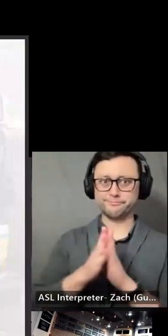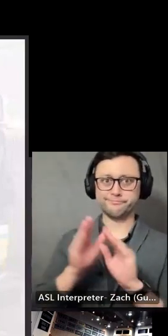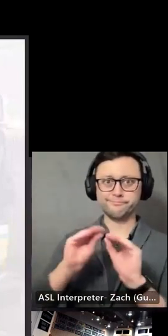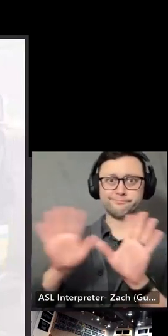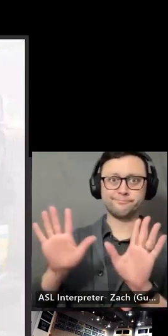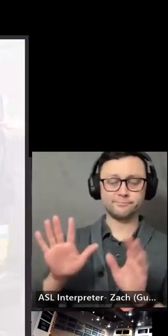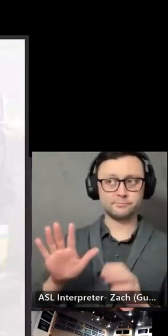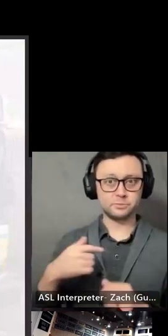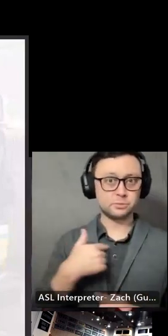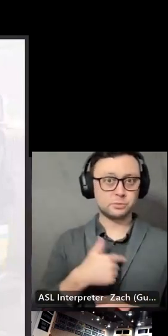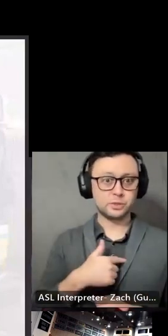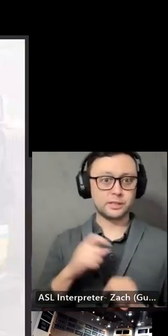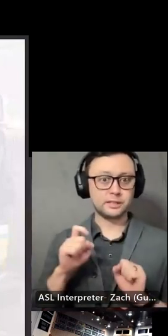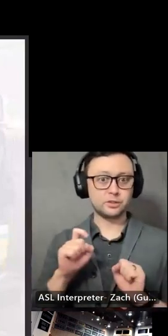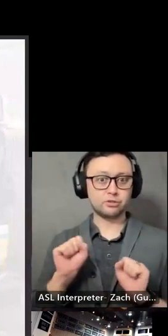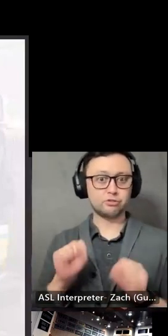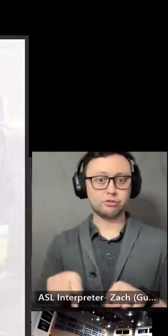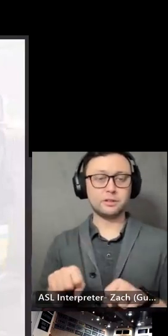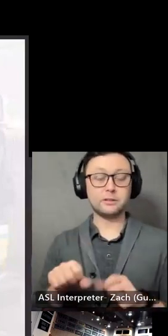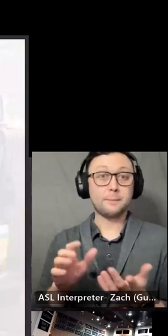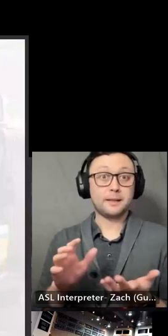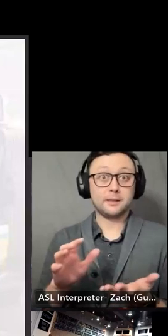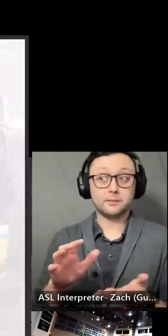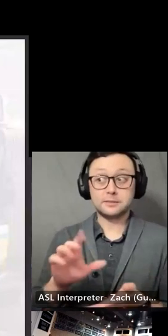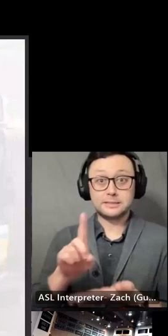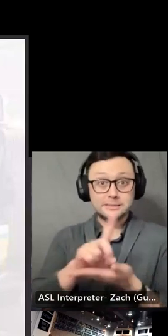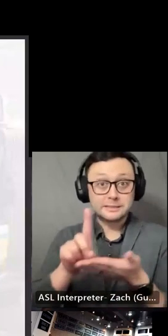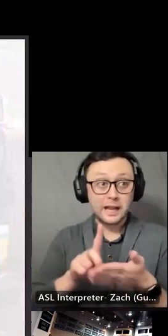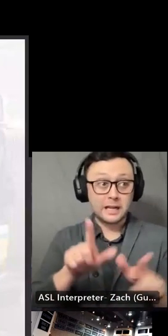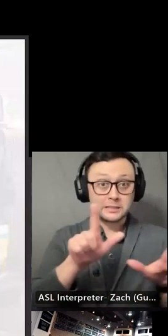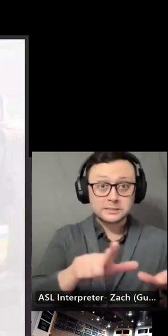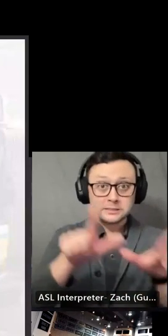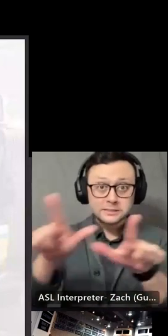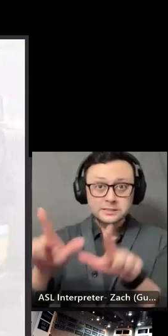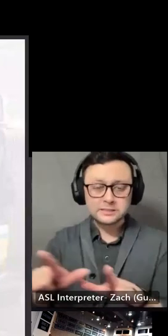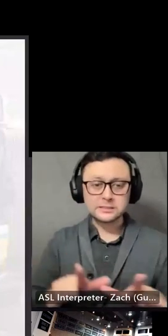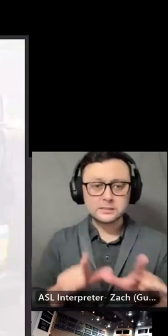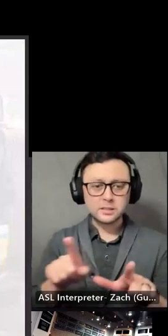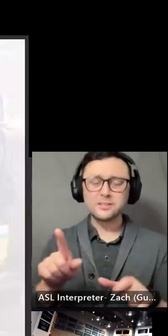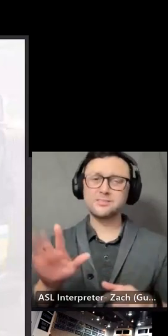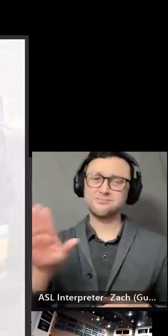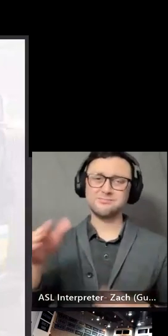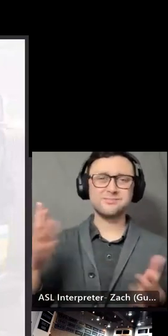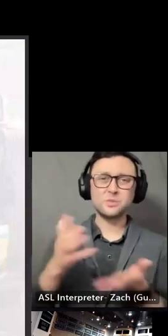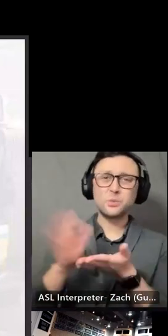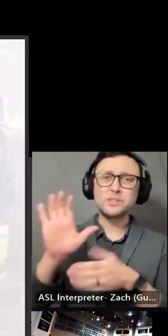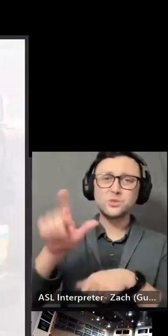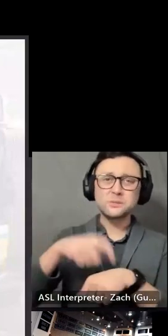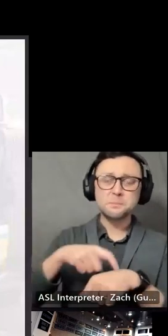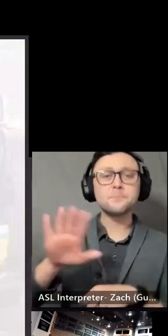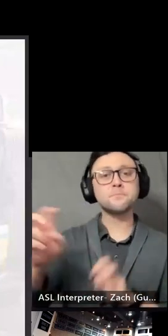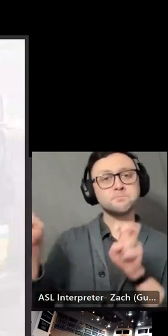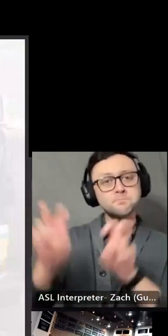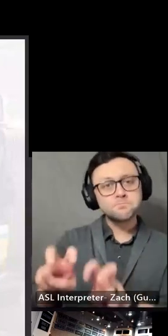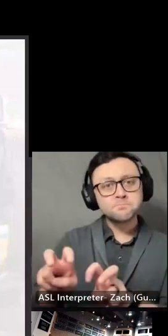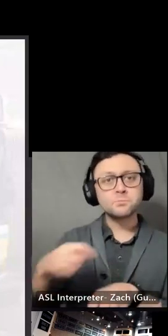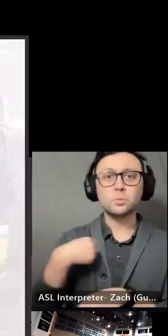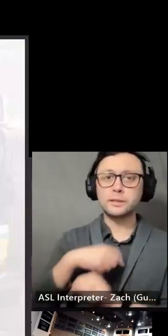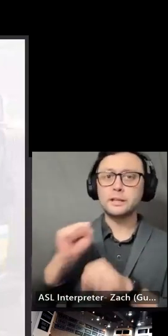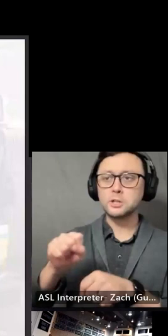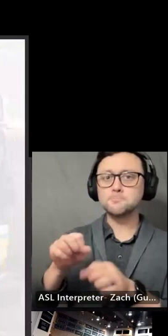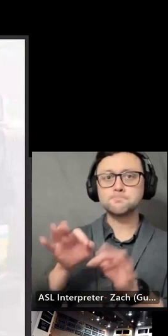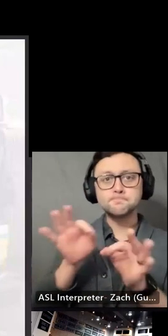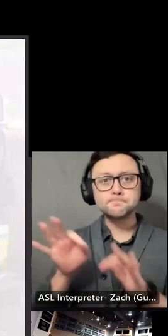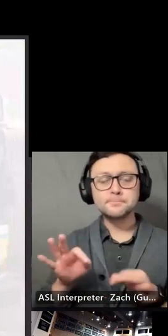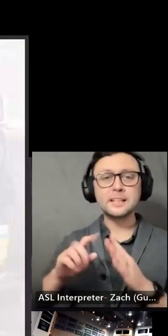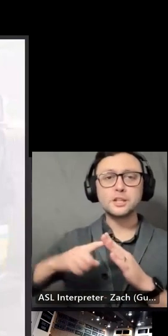both sort of, and showing us finished design sketches, that's not where you had to do. Don't waste your time. Sit down with us for initial sketches. We can